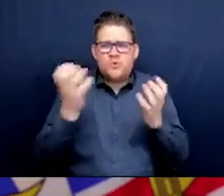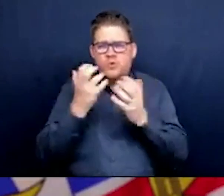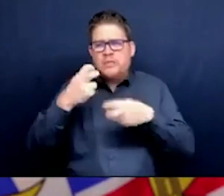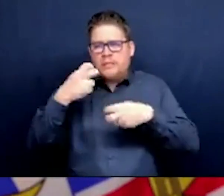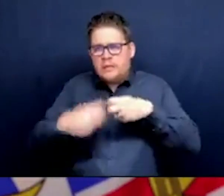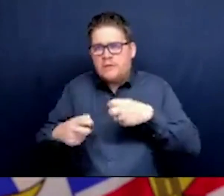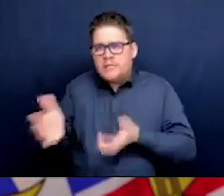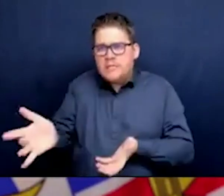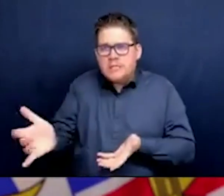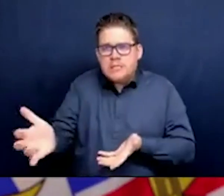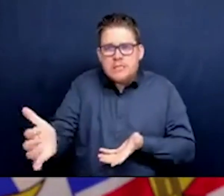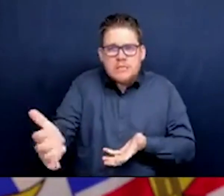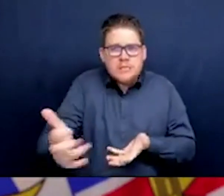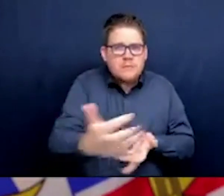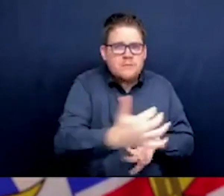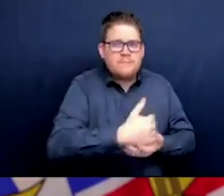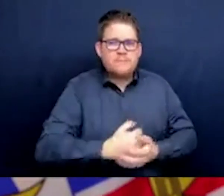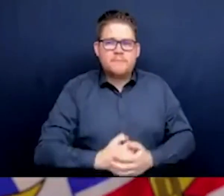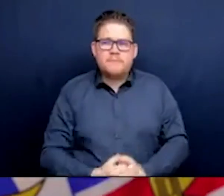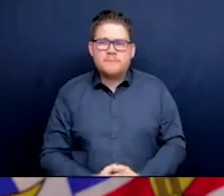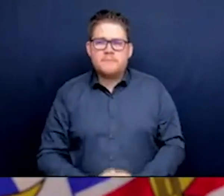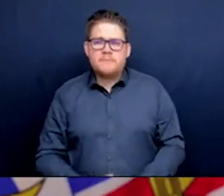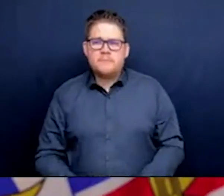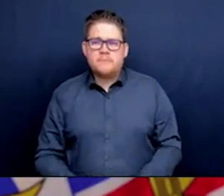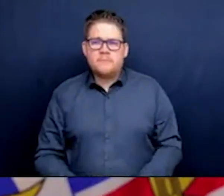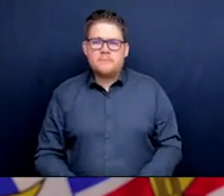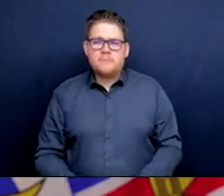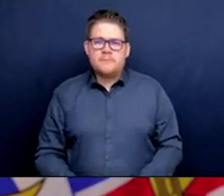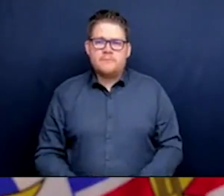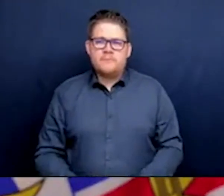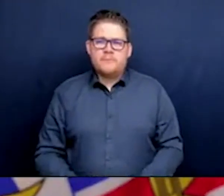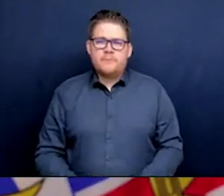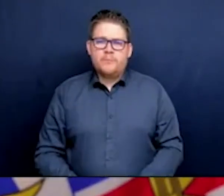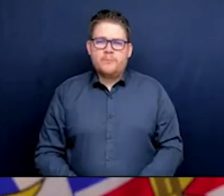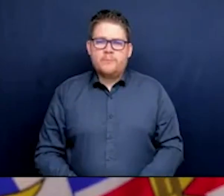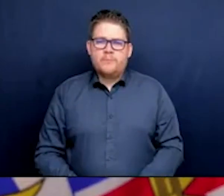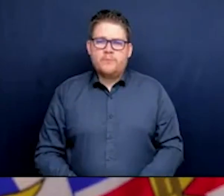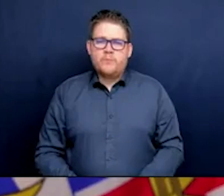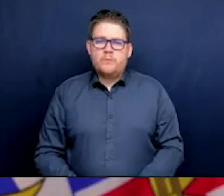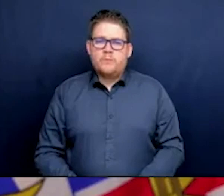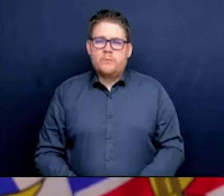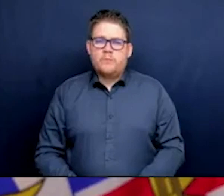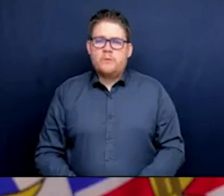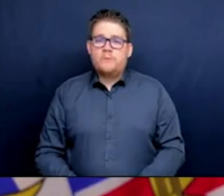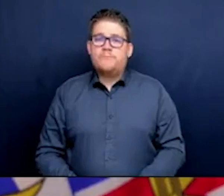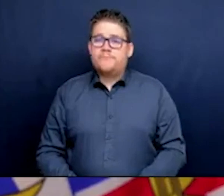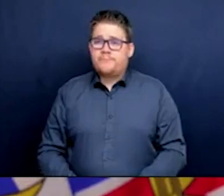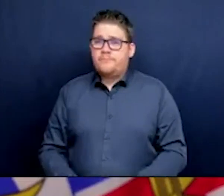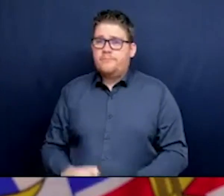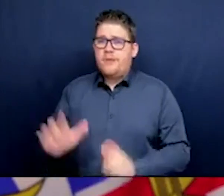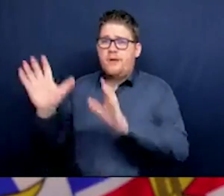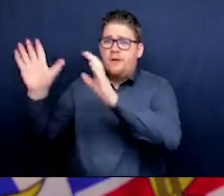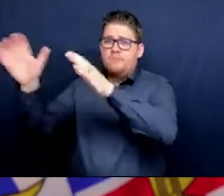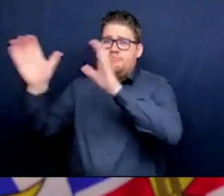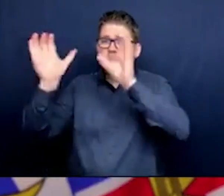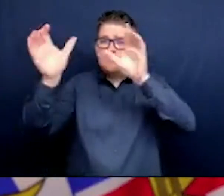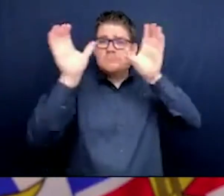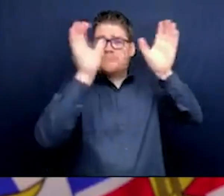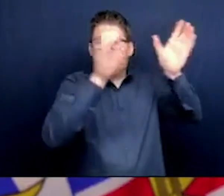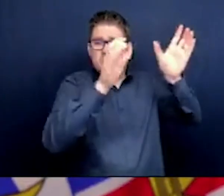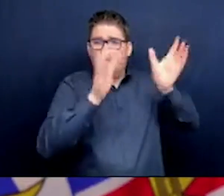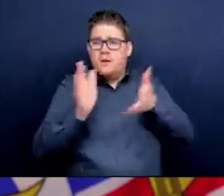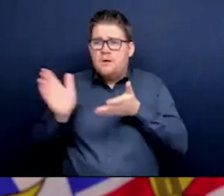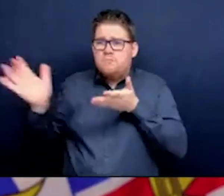yet have information on vaccination status. So the aggregated data that we're putting out today